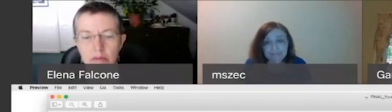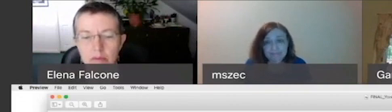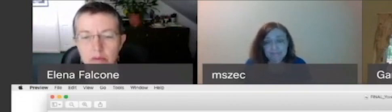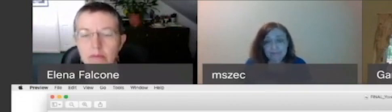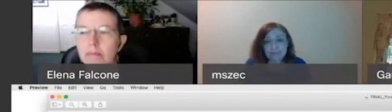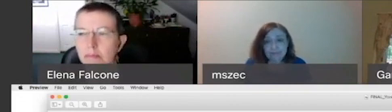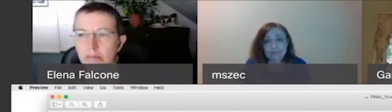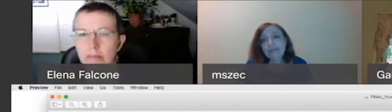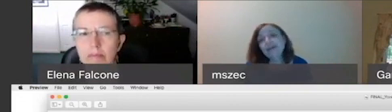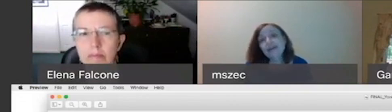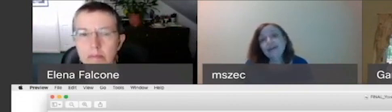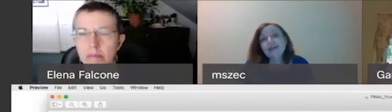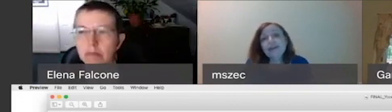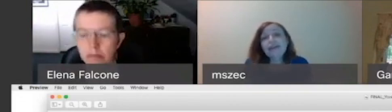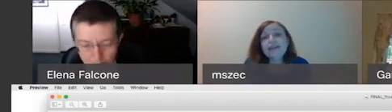notice.